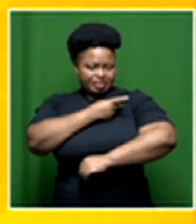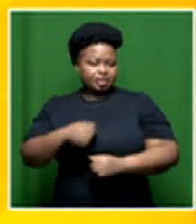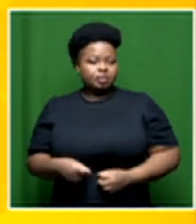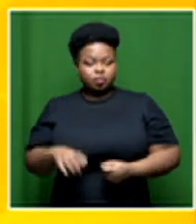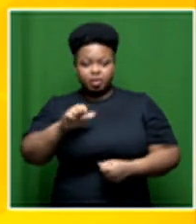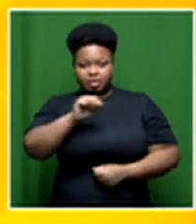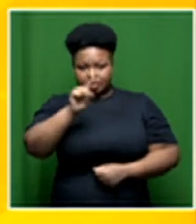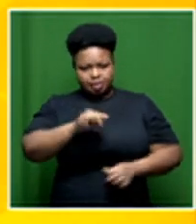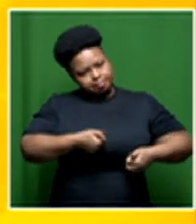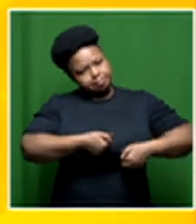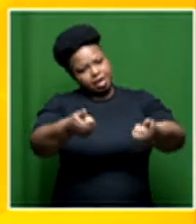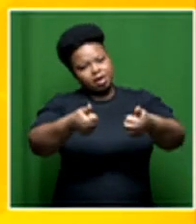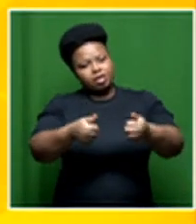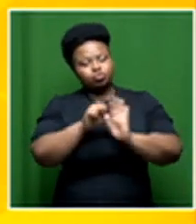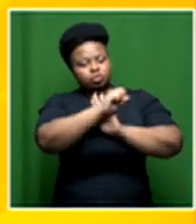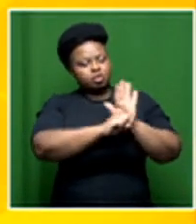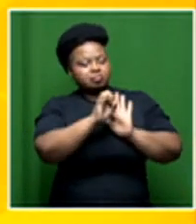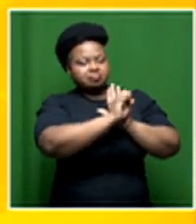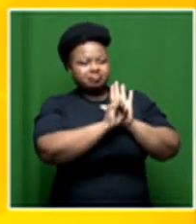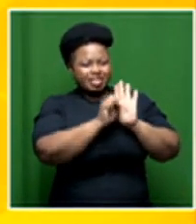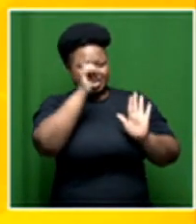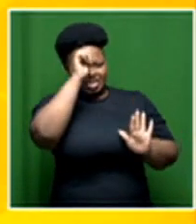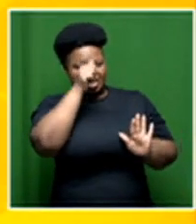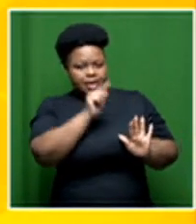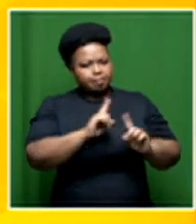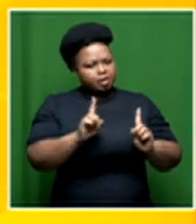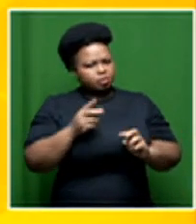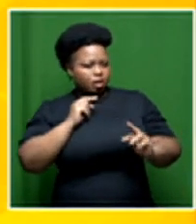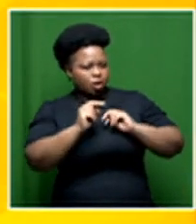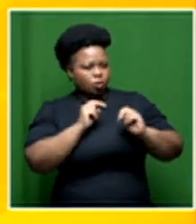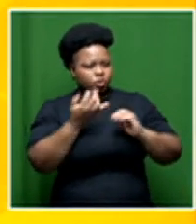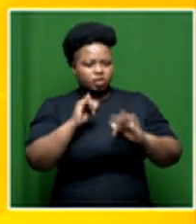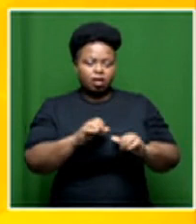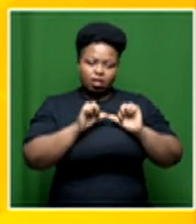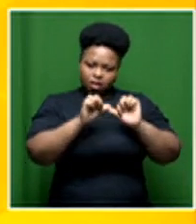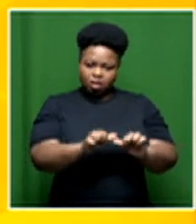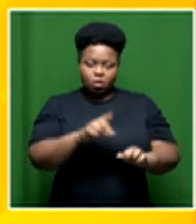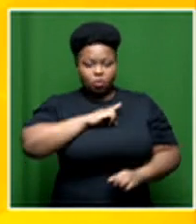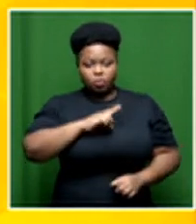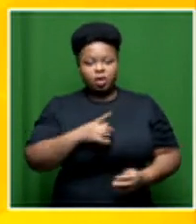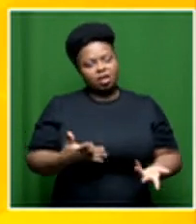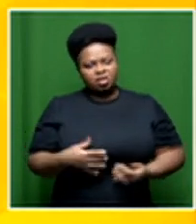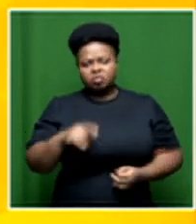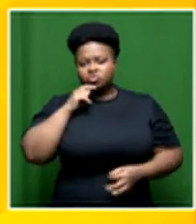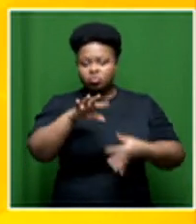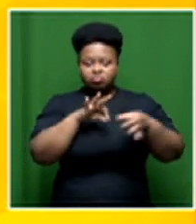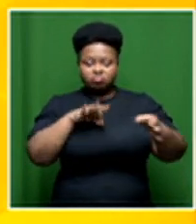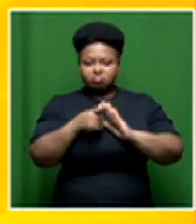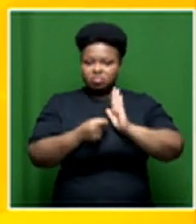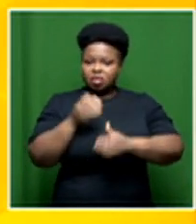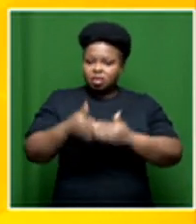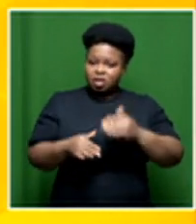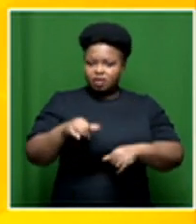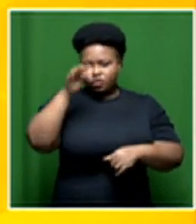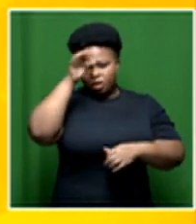from AstraZeneca back to the Serum Institute. But there's still negotiations ongoing there because they do expire in April, and that's a